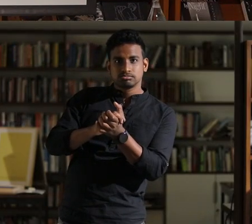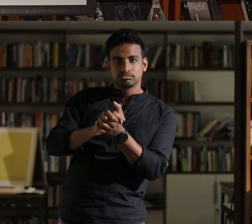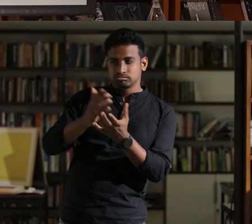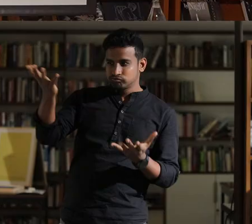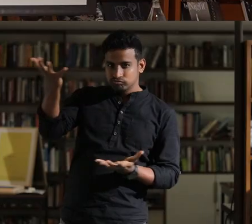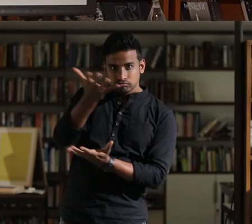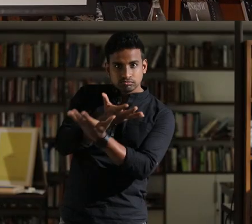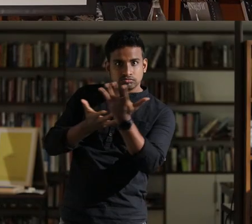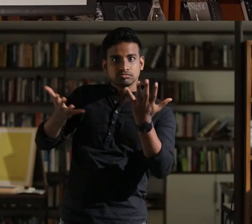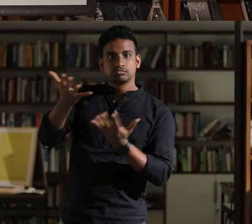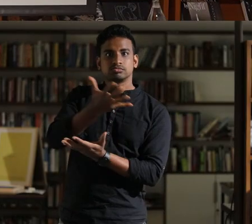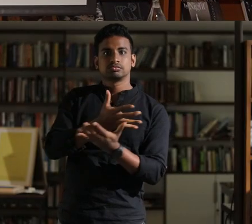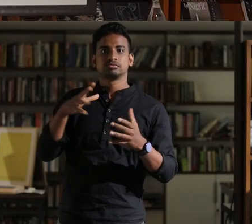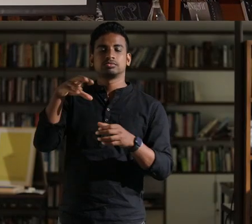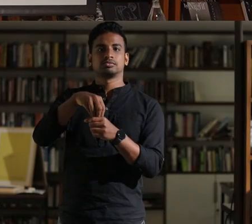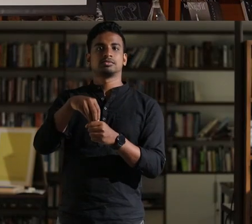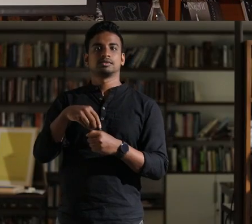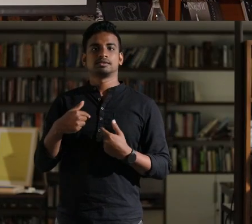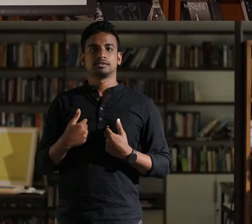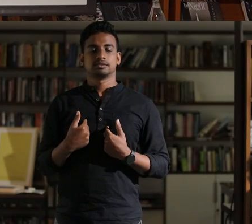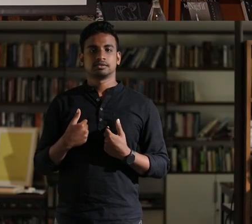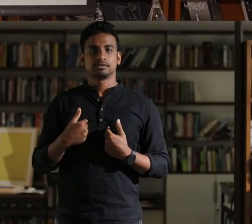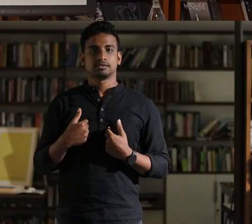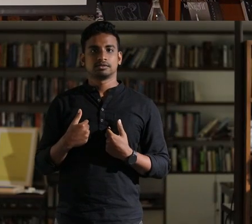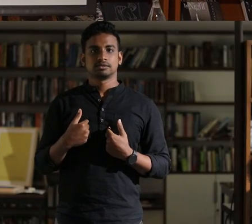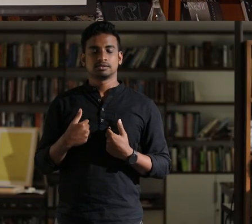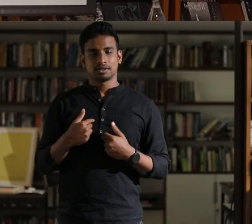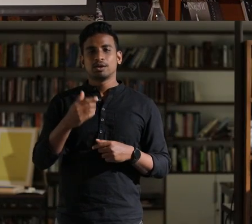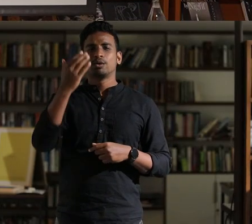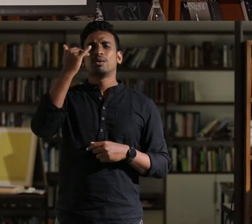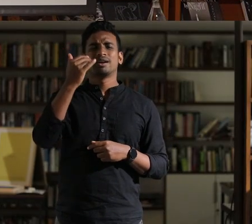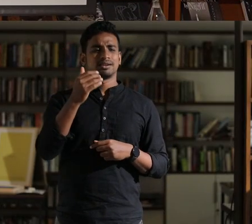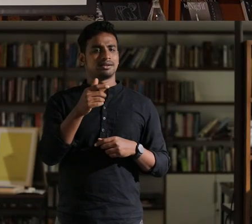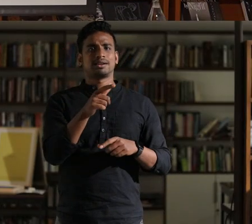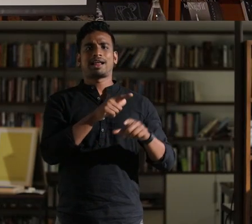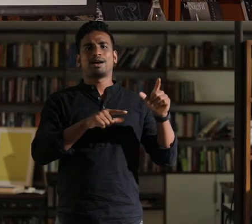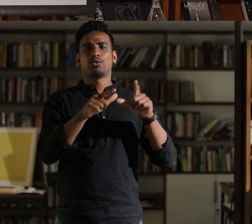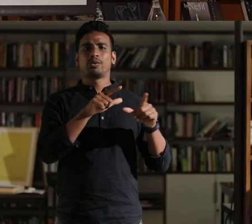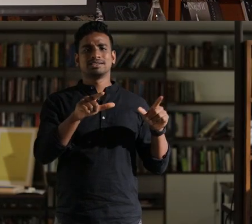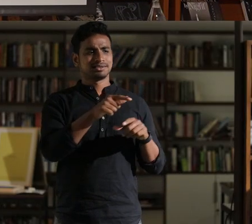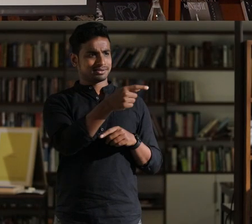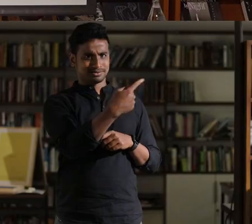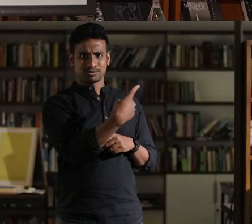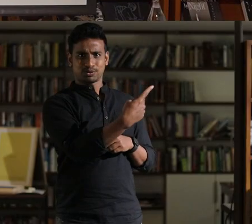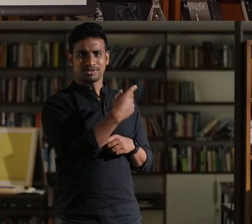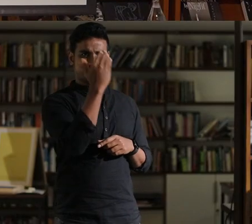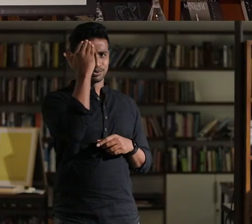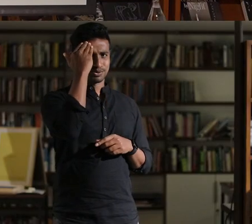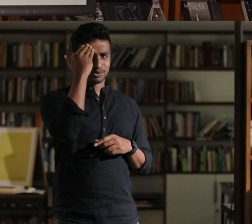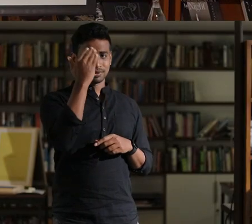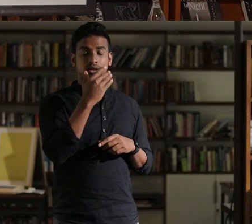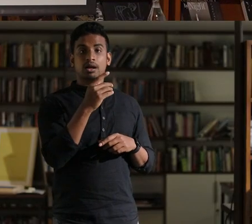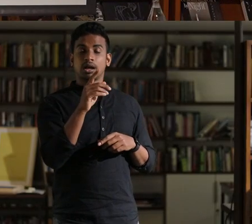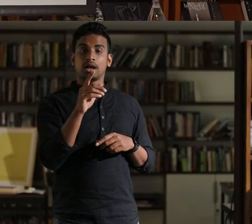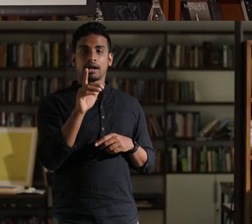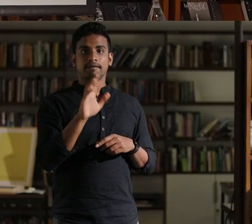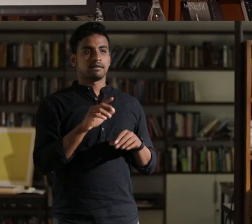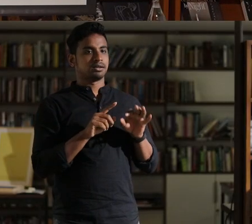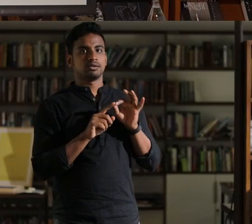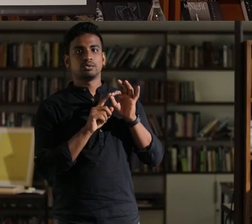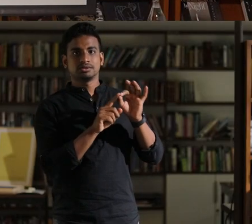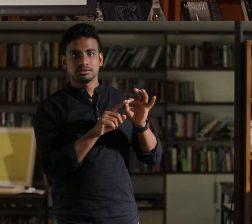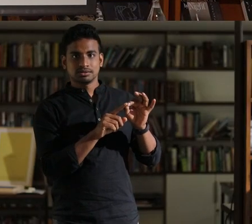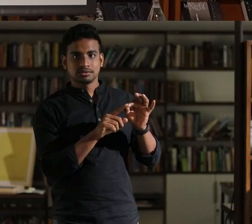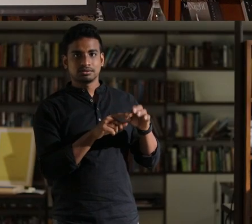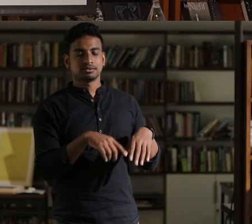is people you're speaking in the same language and are somewhat known to you, the way you approach the question, you give them leeway, and